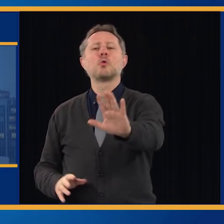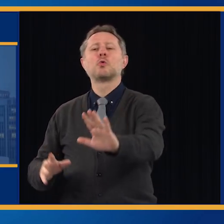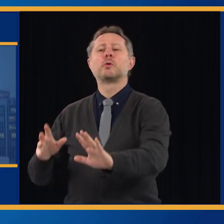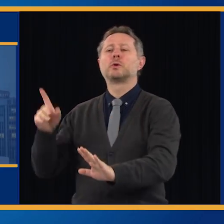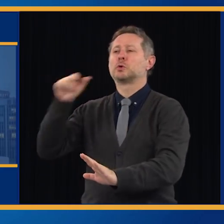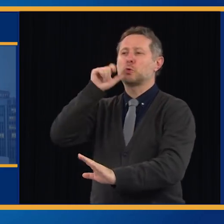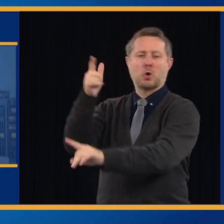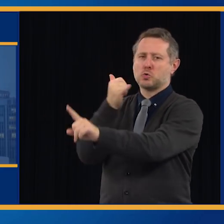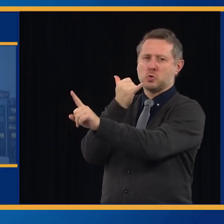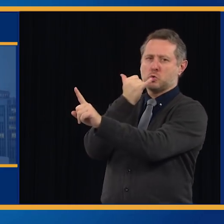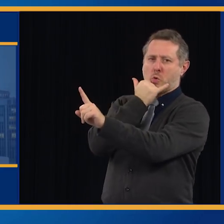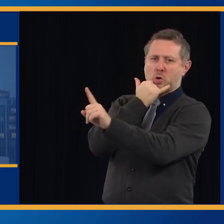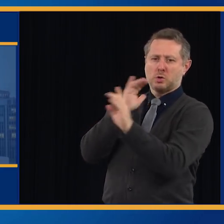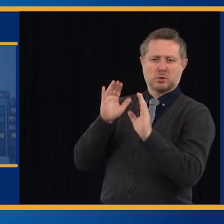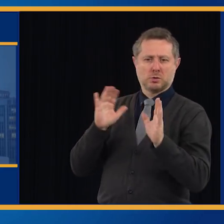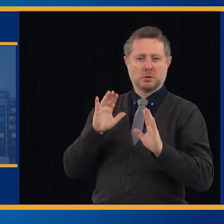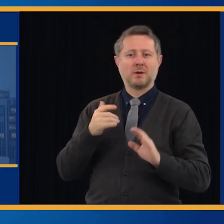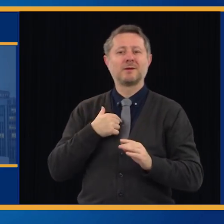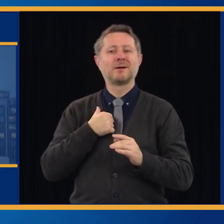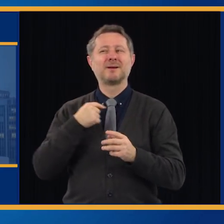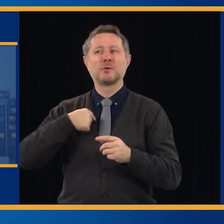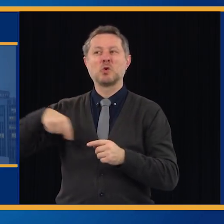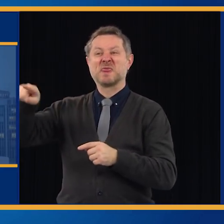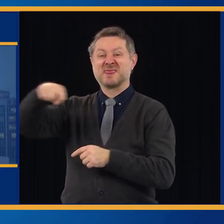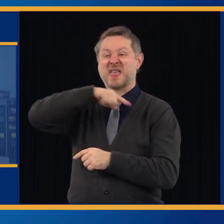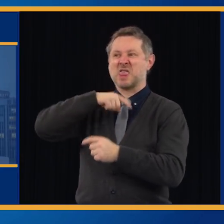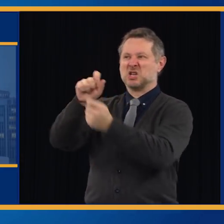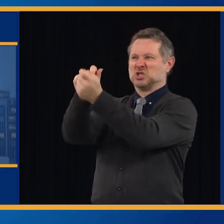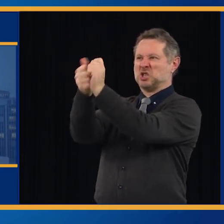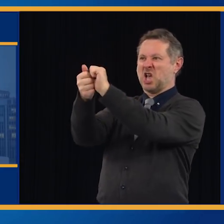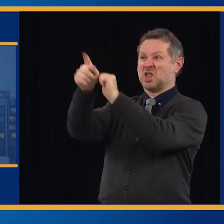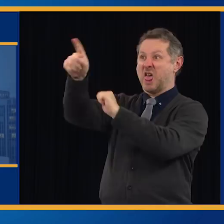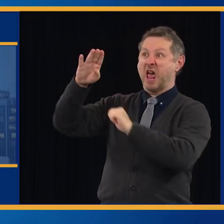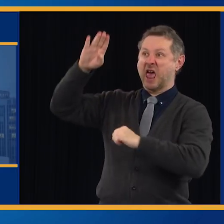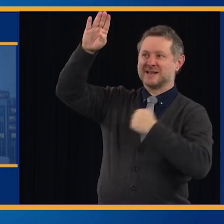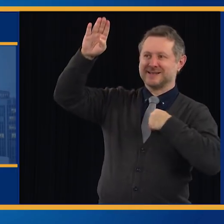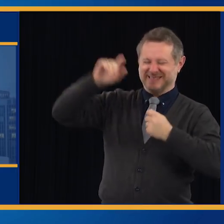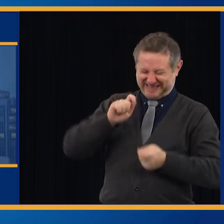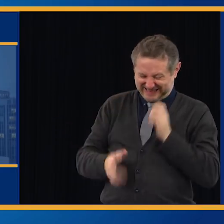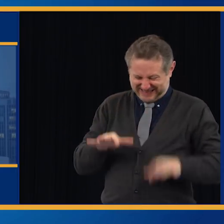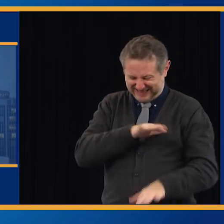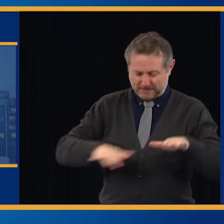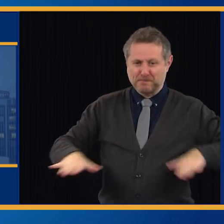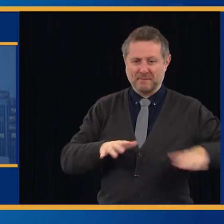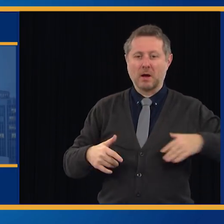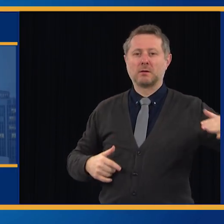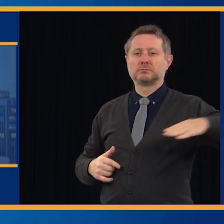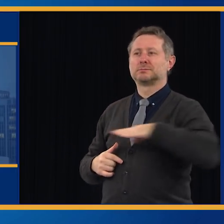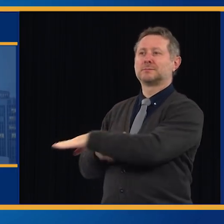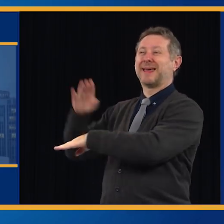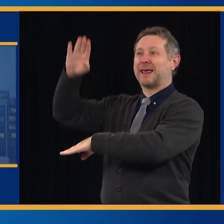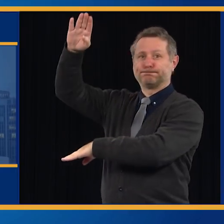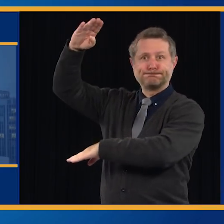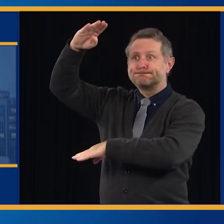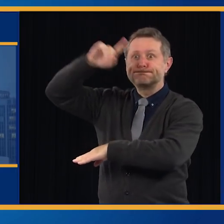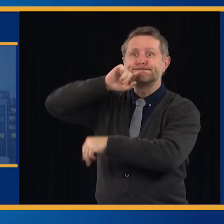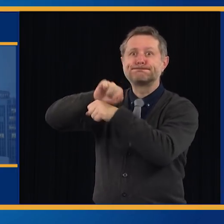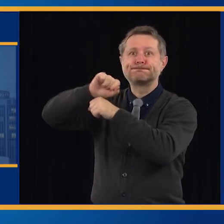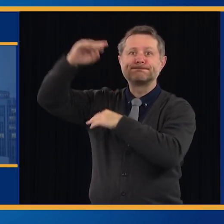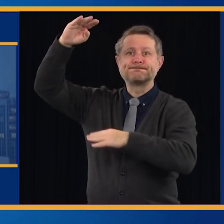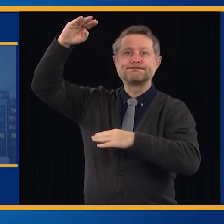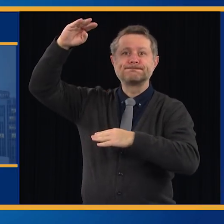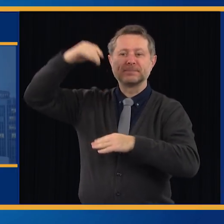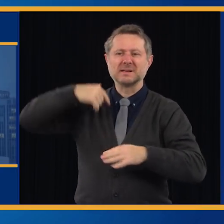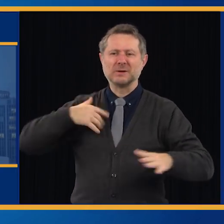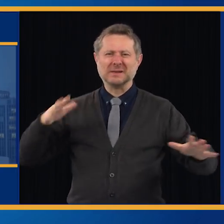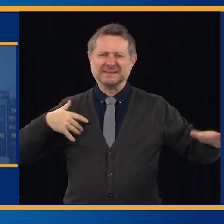reality. The differential, the variance, is what we did. It's the close down. It's wearing